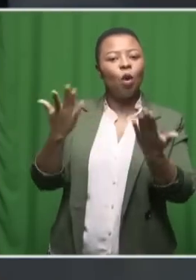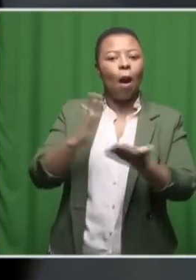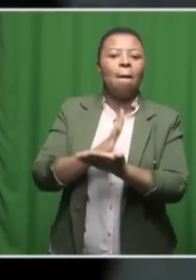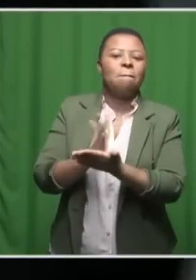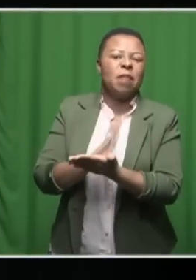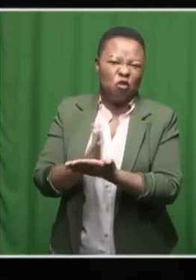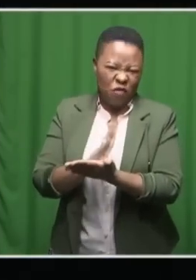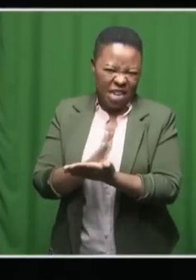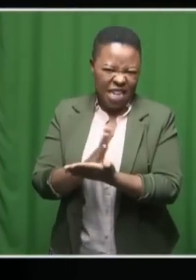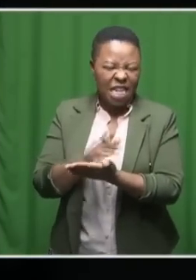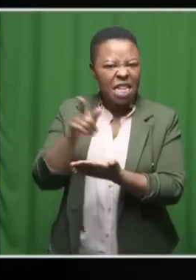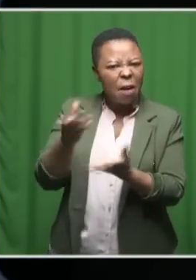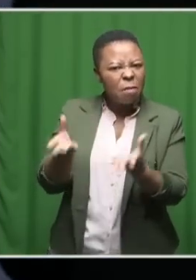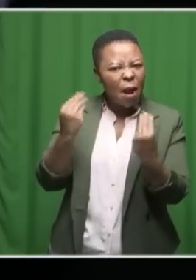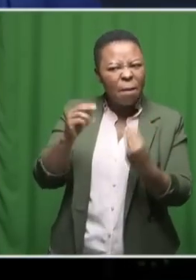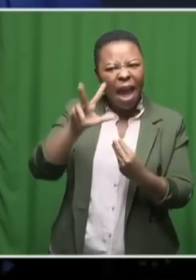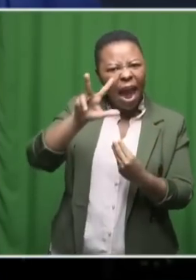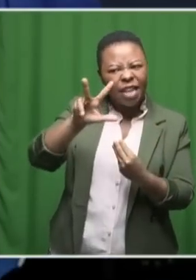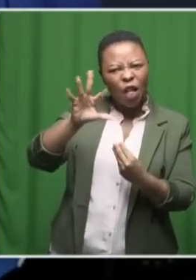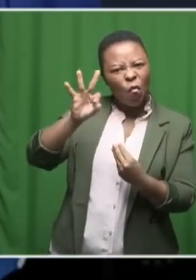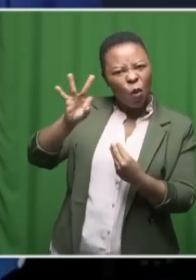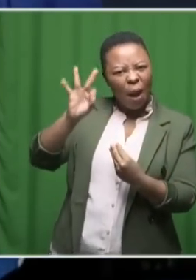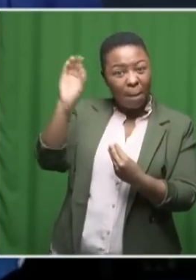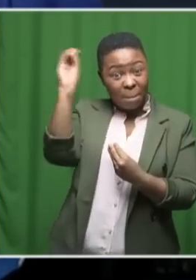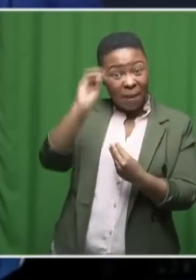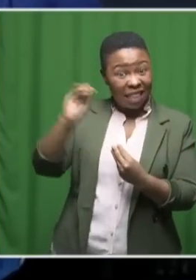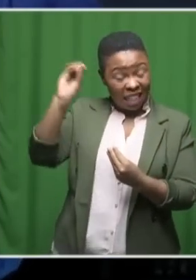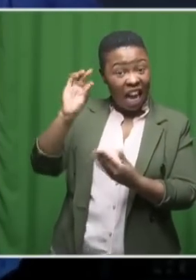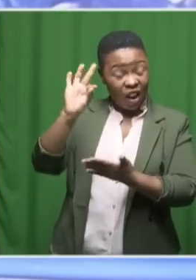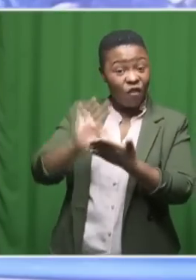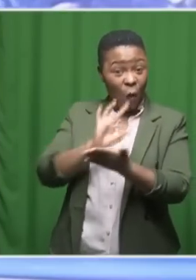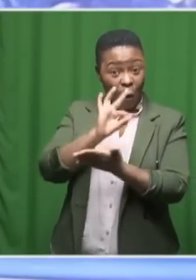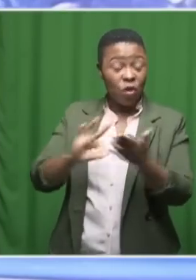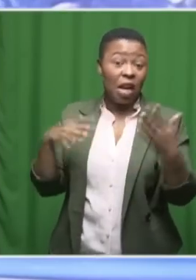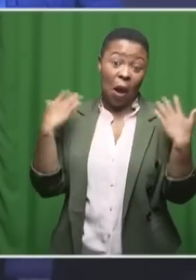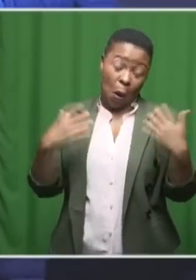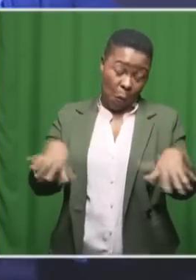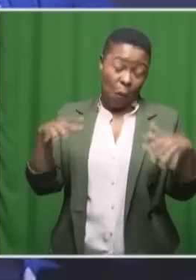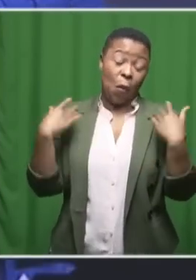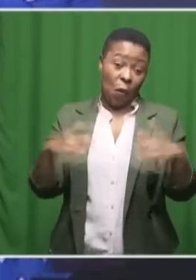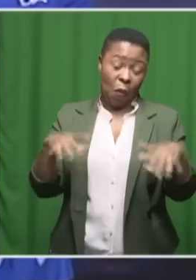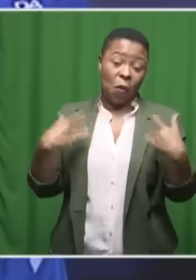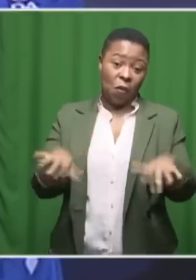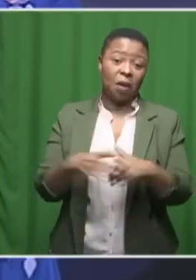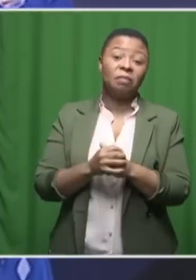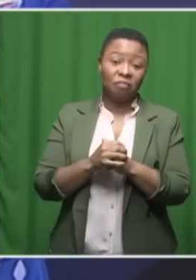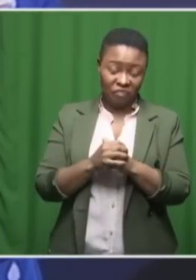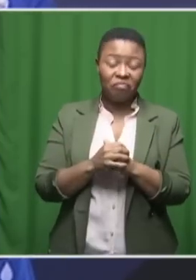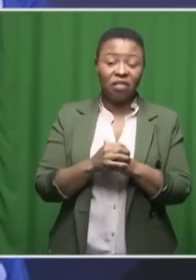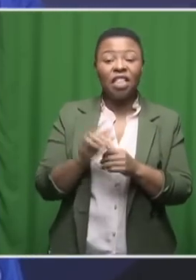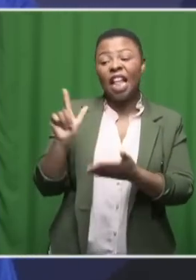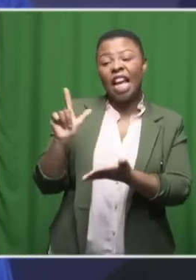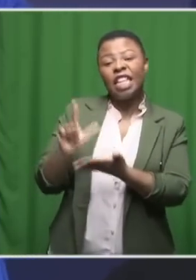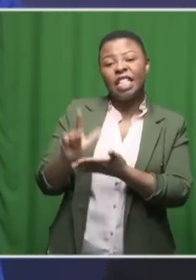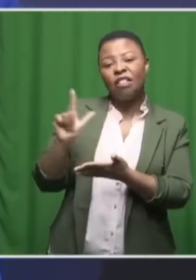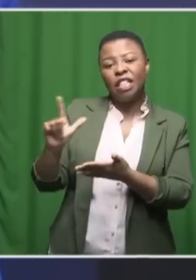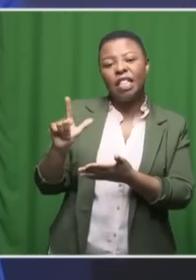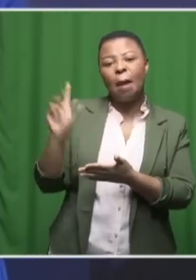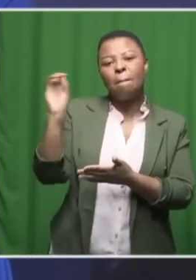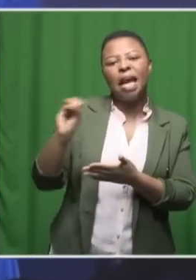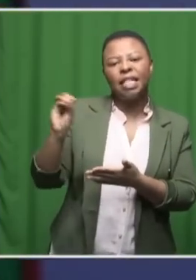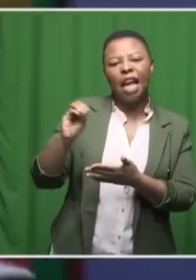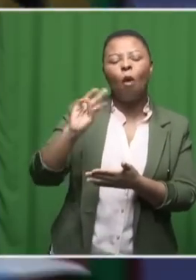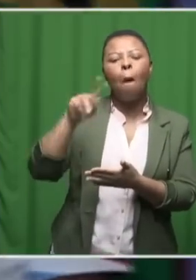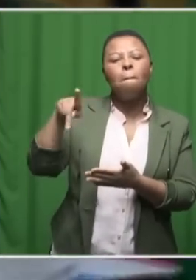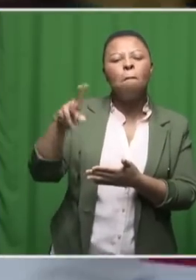he apparently got 83% of the vote. So it was quite an overwhelming vote in his favour. 17% from Mpopalatse. But of course,